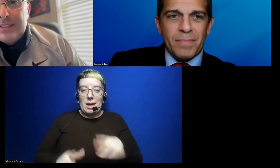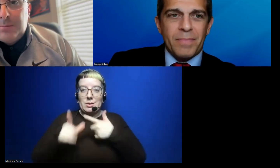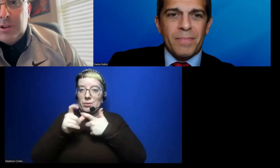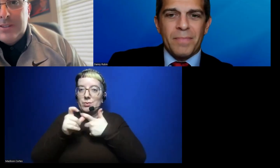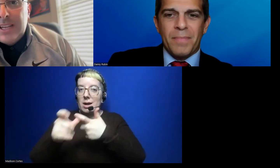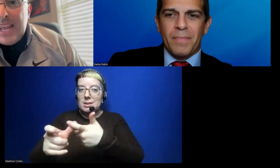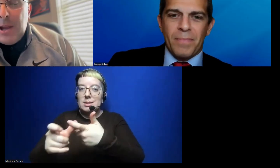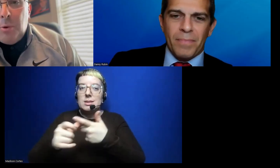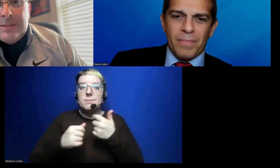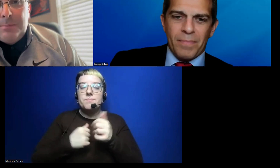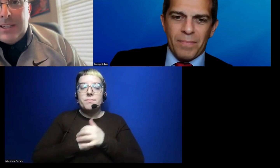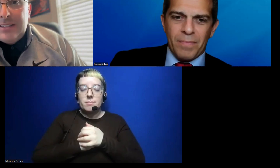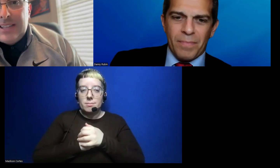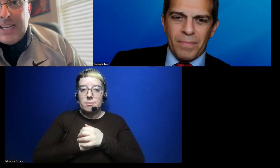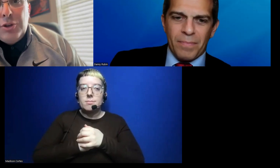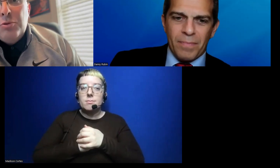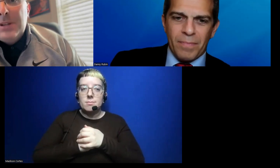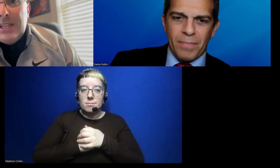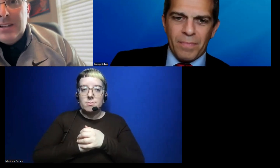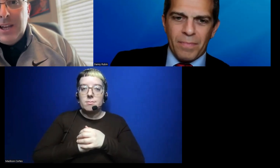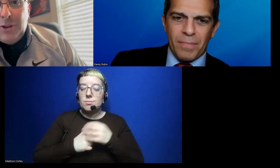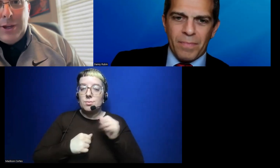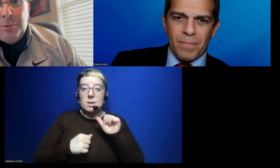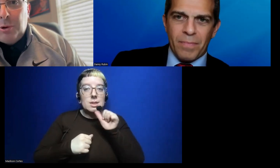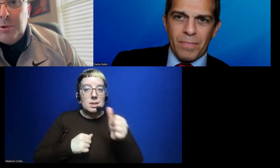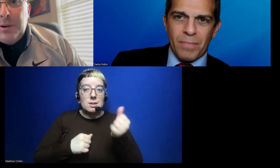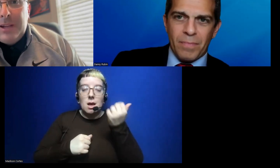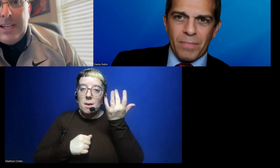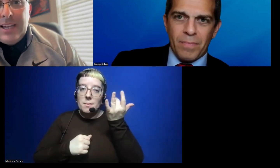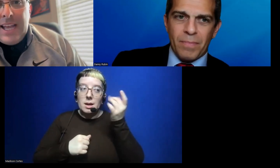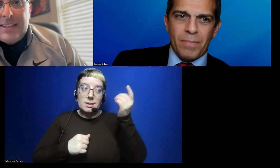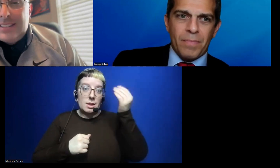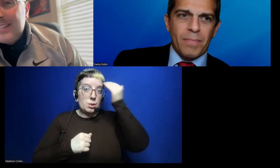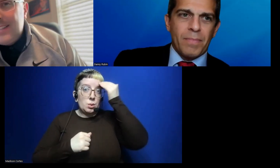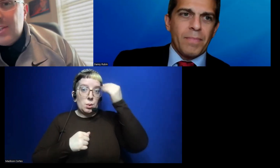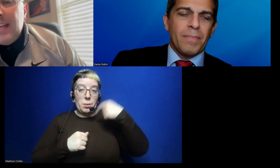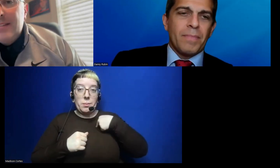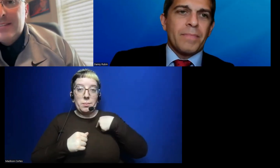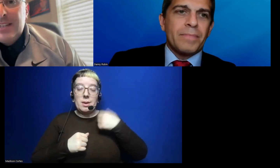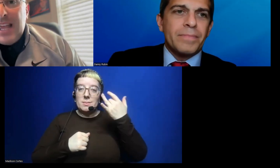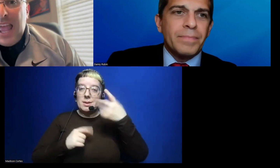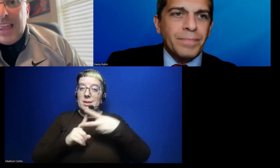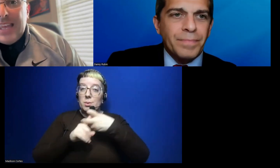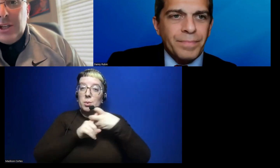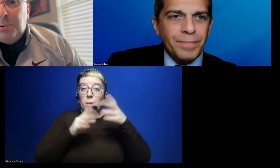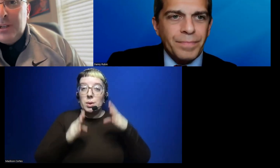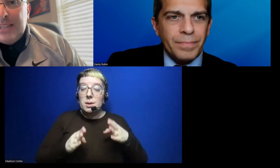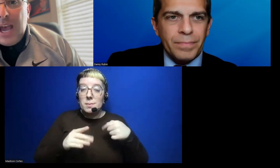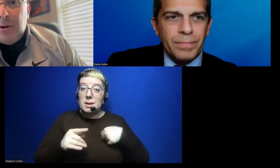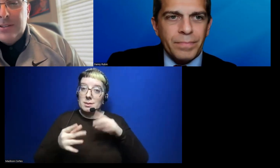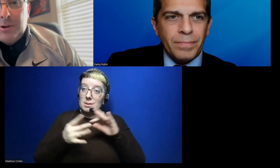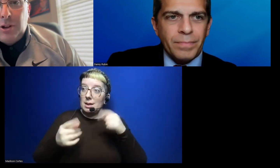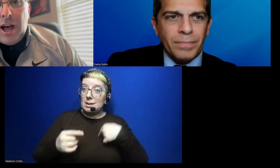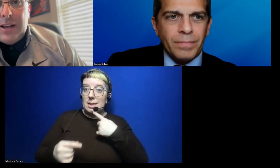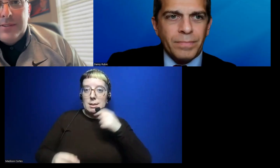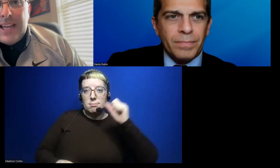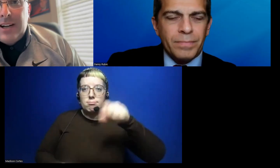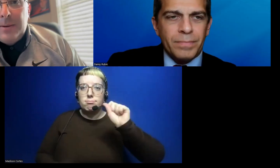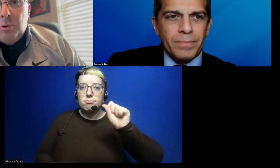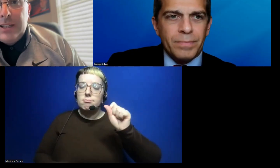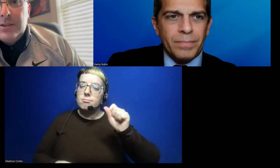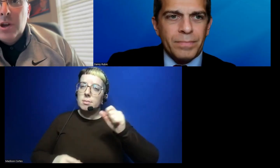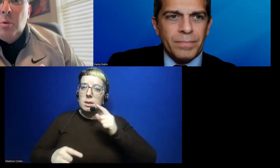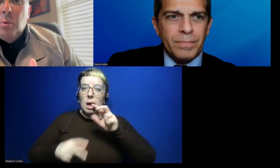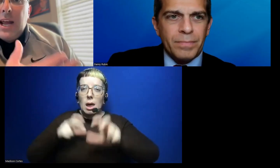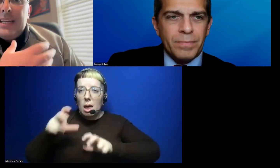opportunity to work in sports, it wasn't because they knew me or they recruited me. It's because I said yes. And then you put in the hours. There were a lot of